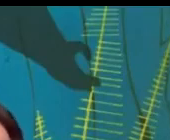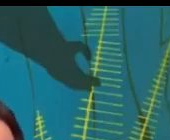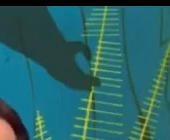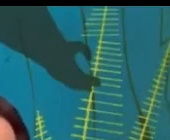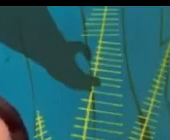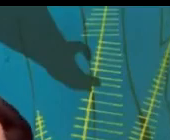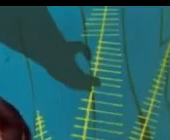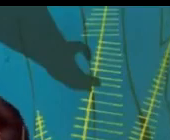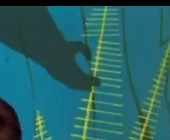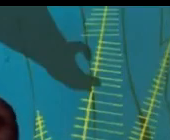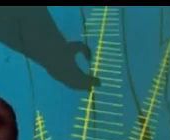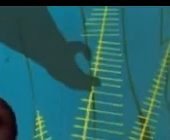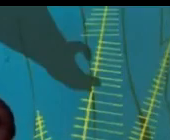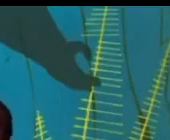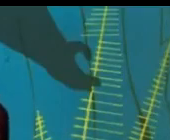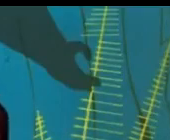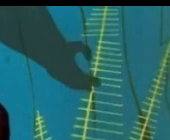All right.